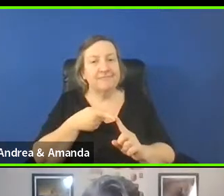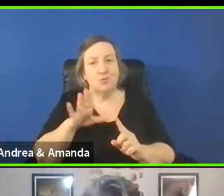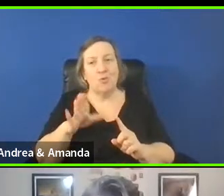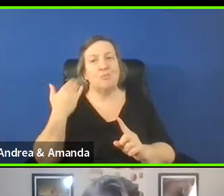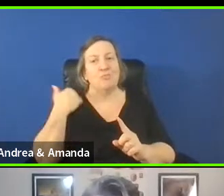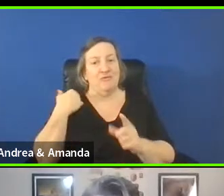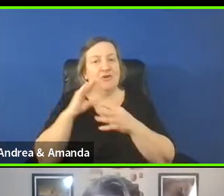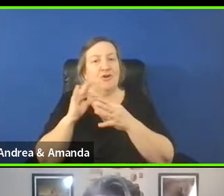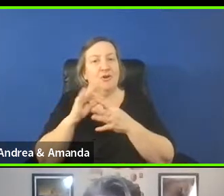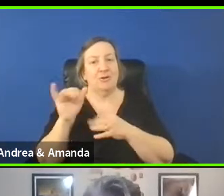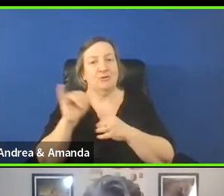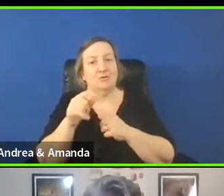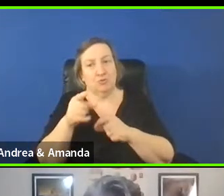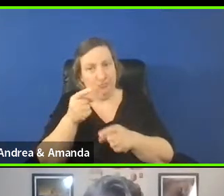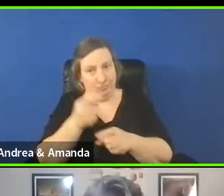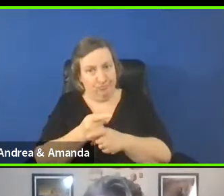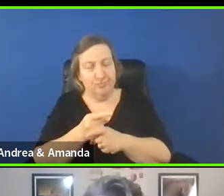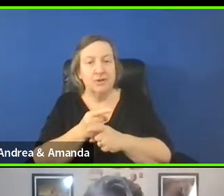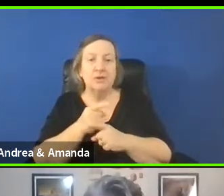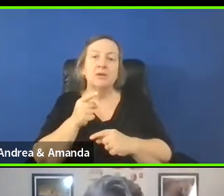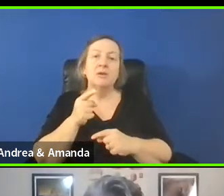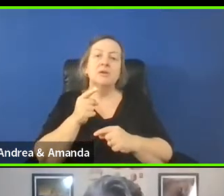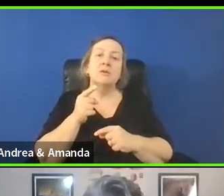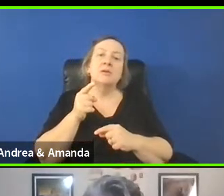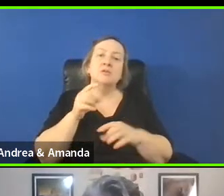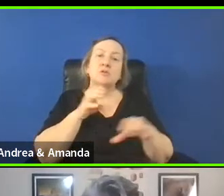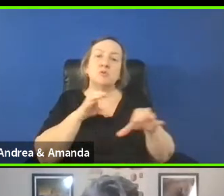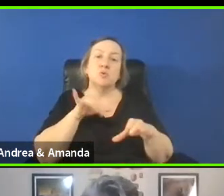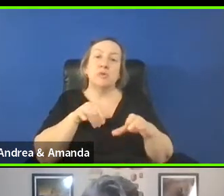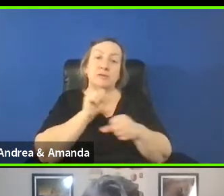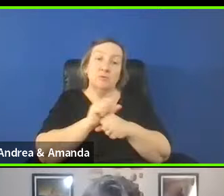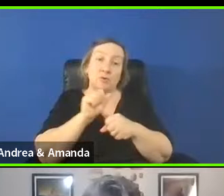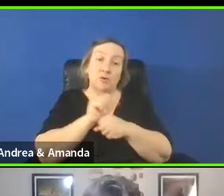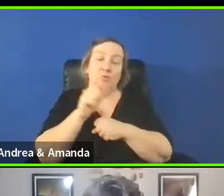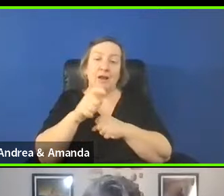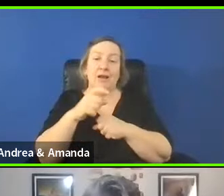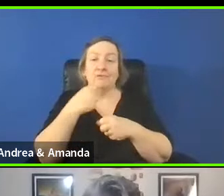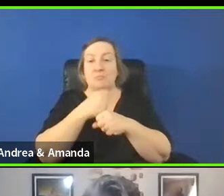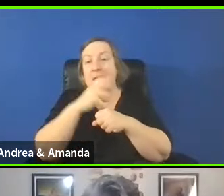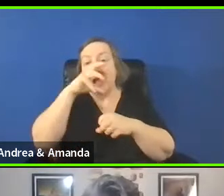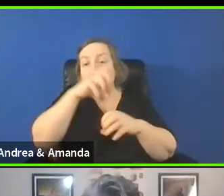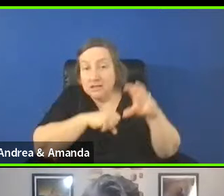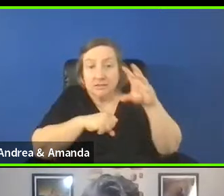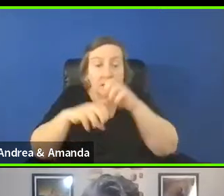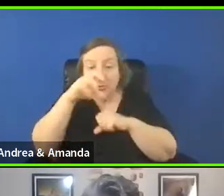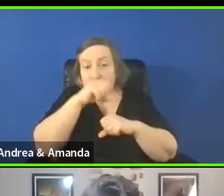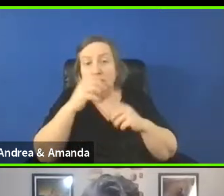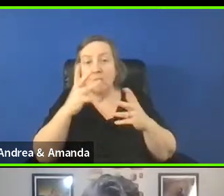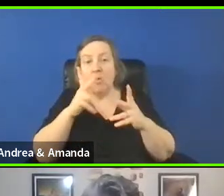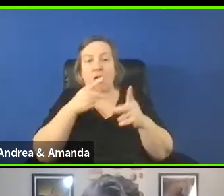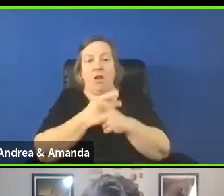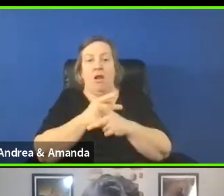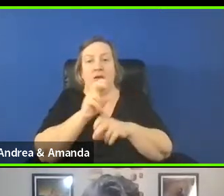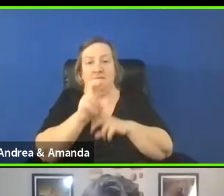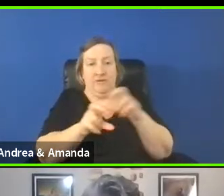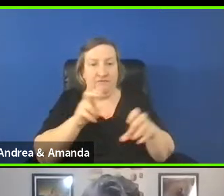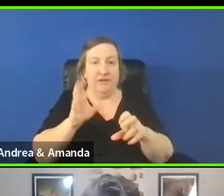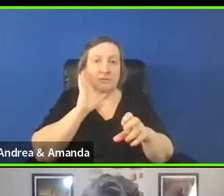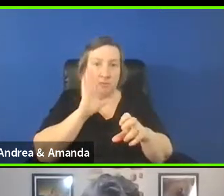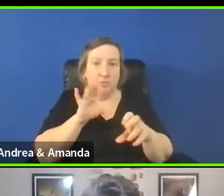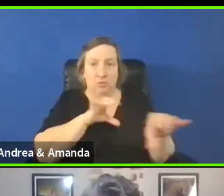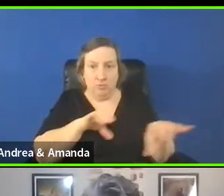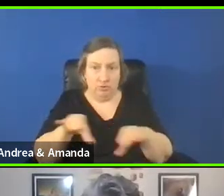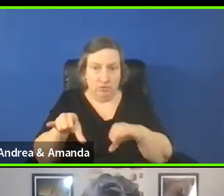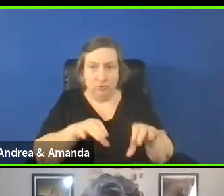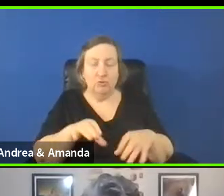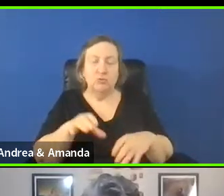previous comments as well. So you're correct in that in order to do this work, we have to make assumptions about the types of investments that would be made.